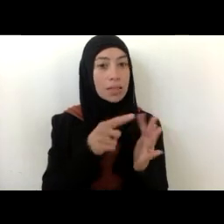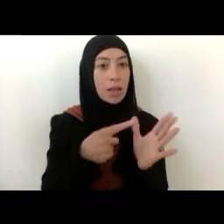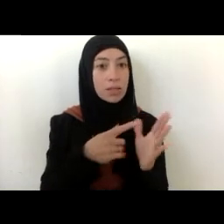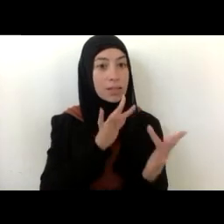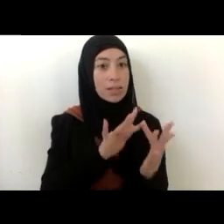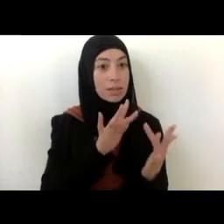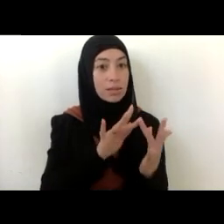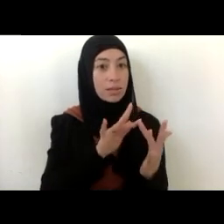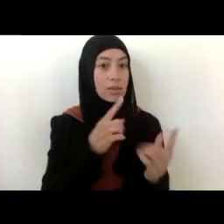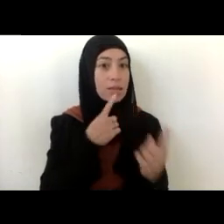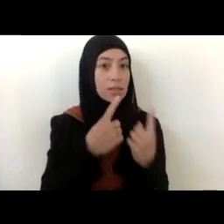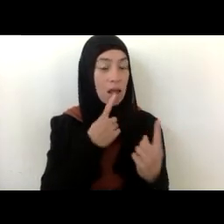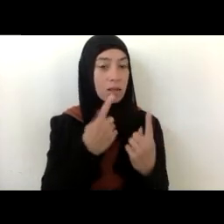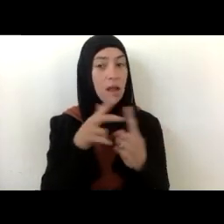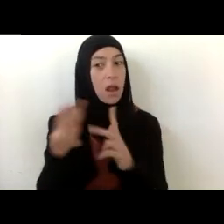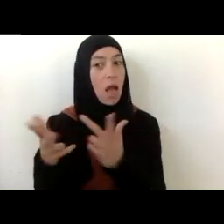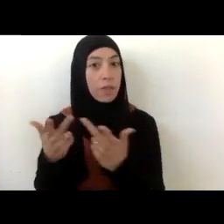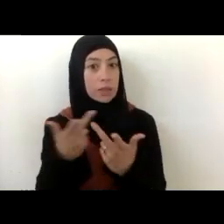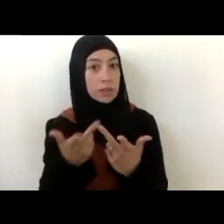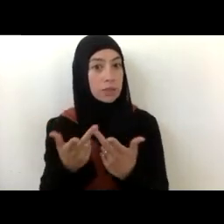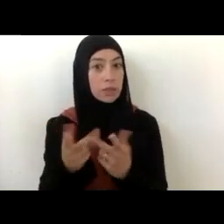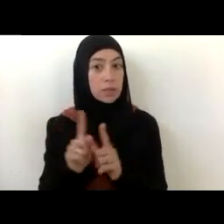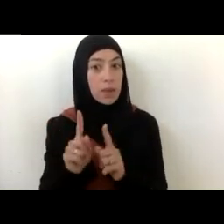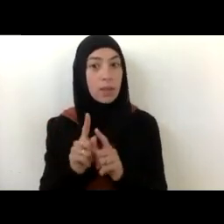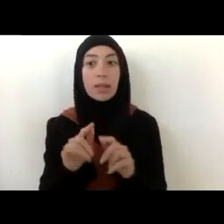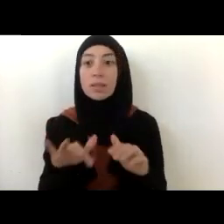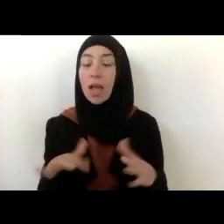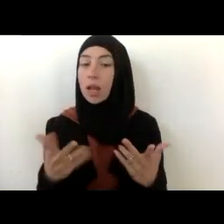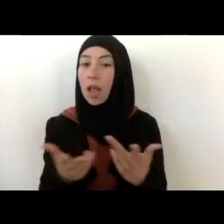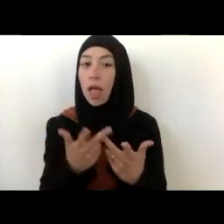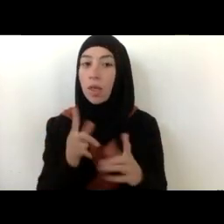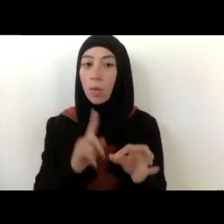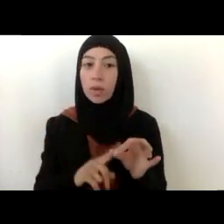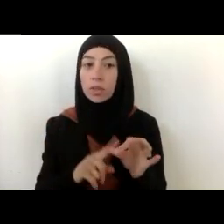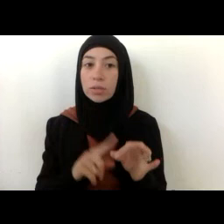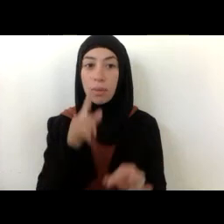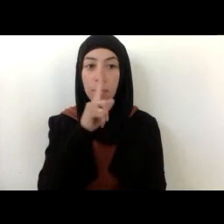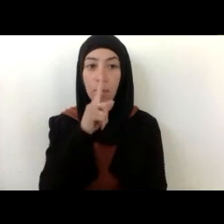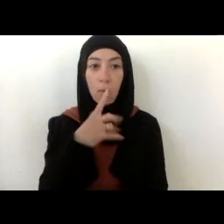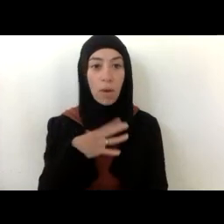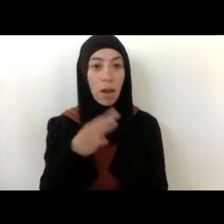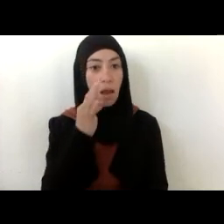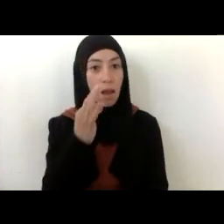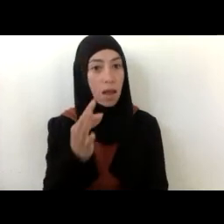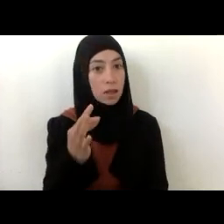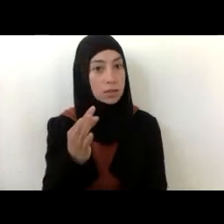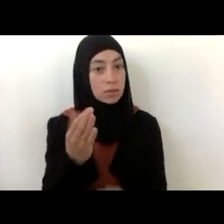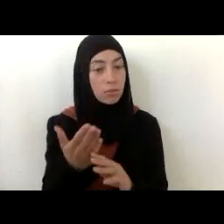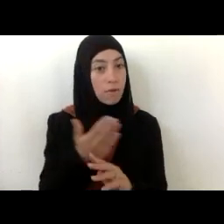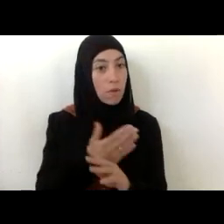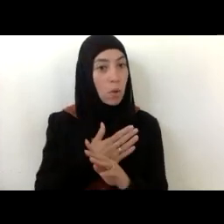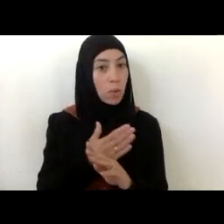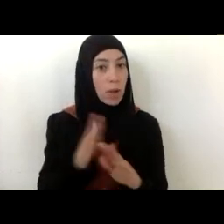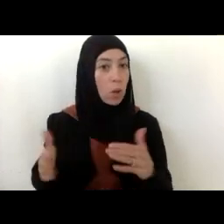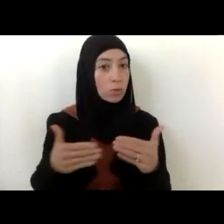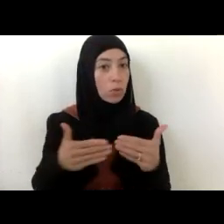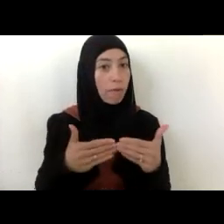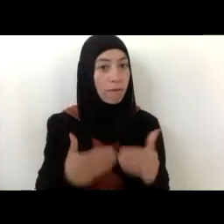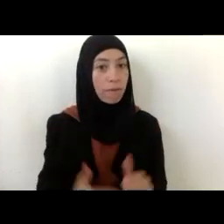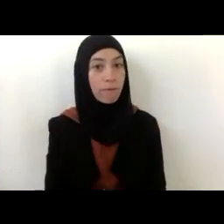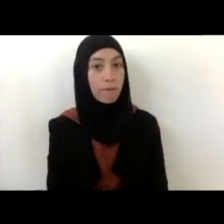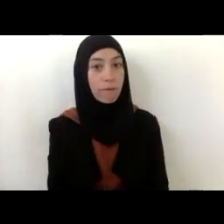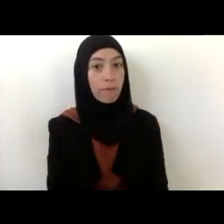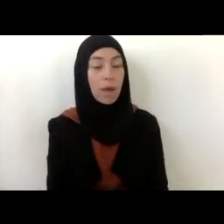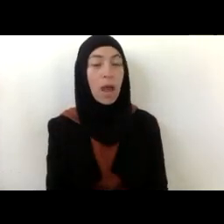call. Are there any other questions that people would like to drop in the chat? Just to